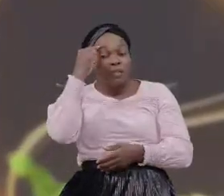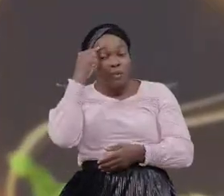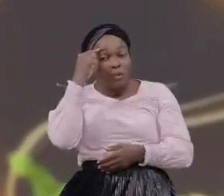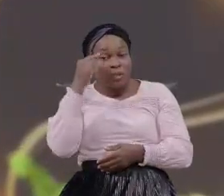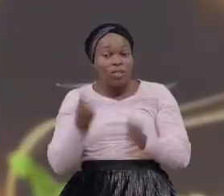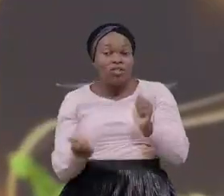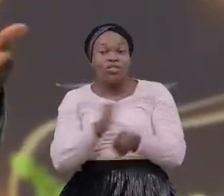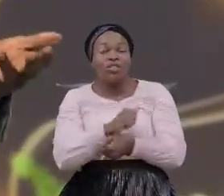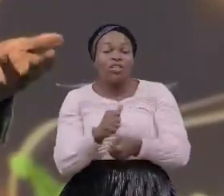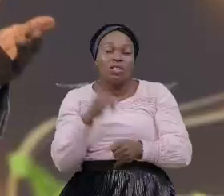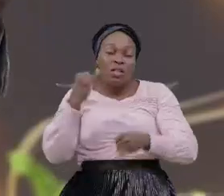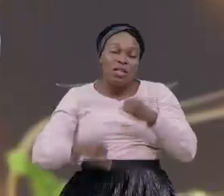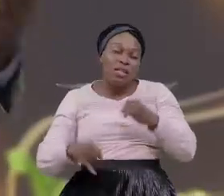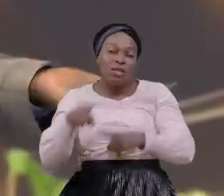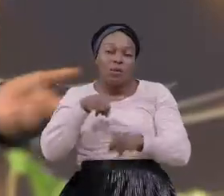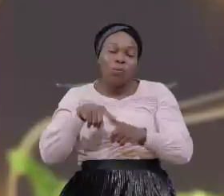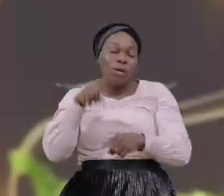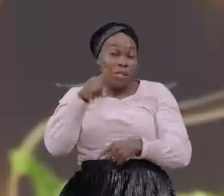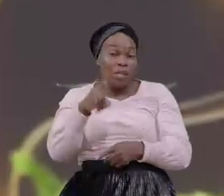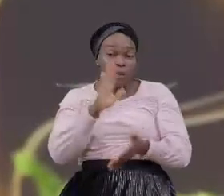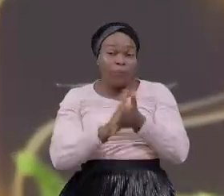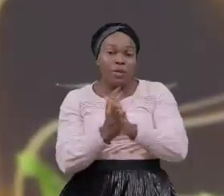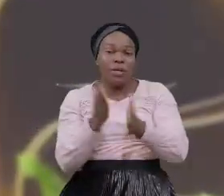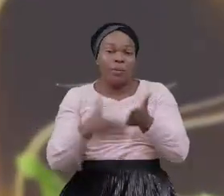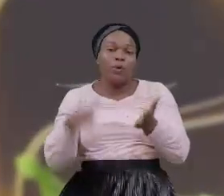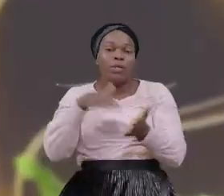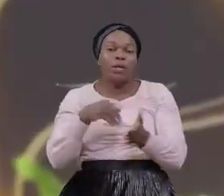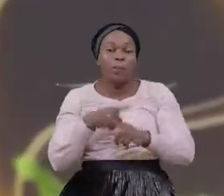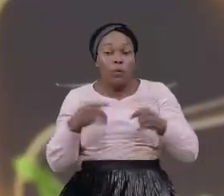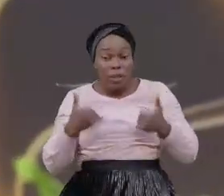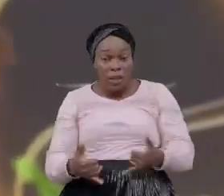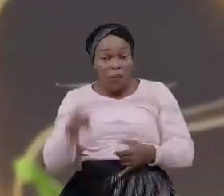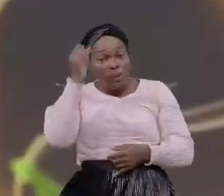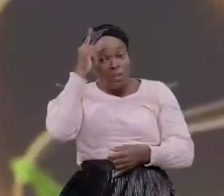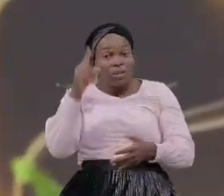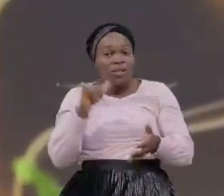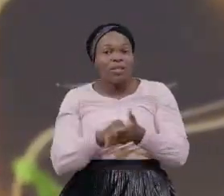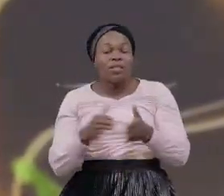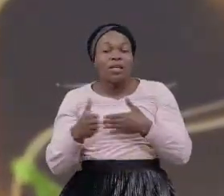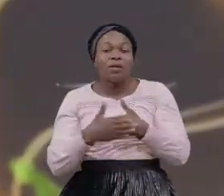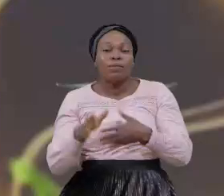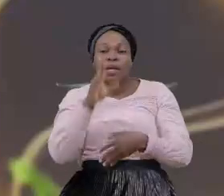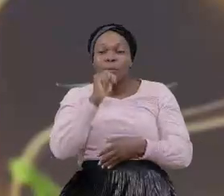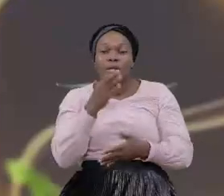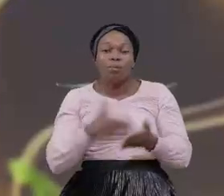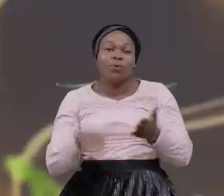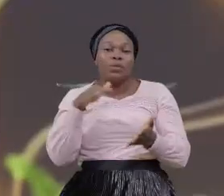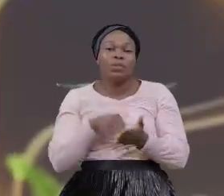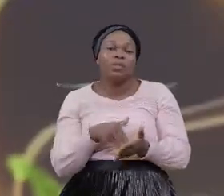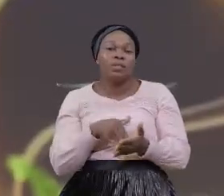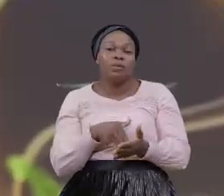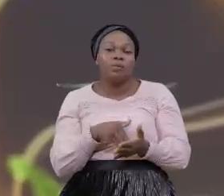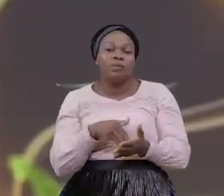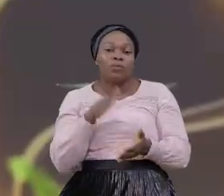born again. But now I understand. After being born again, something